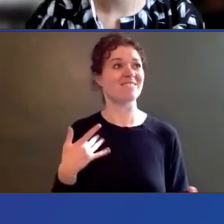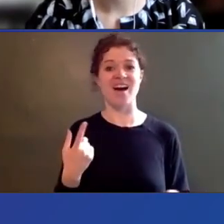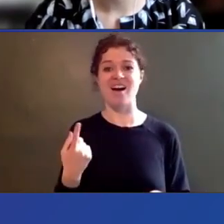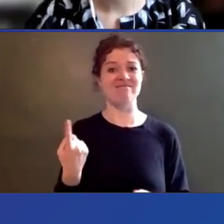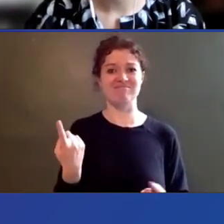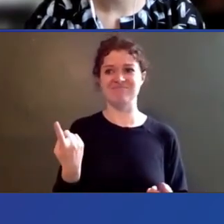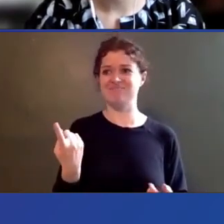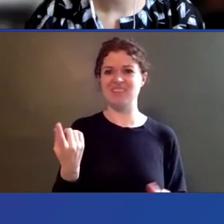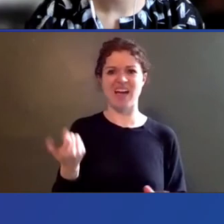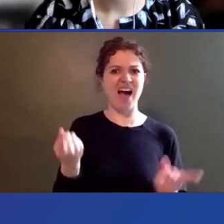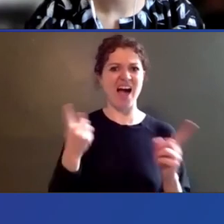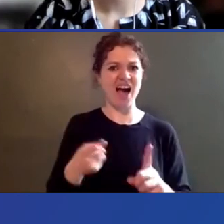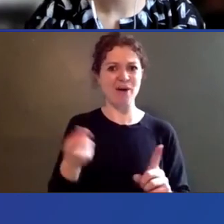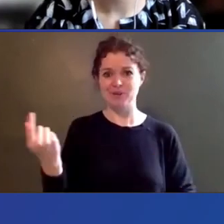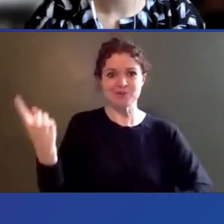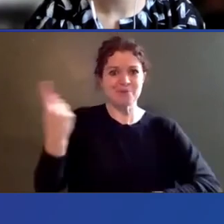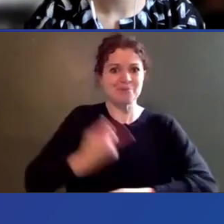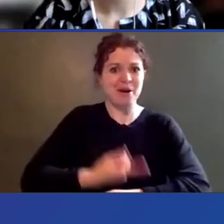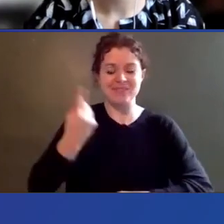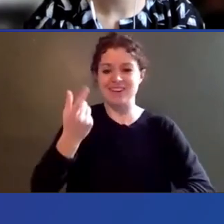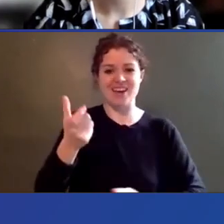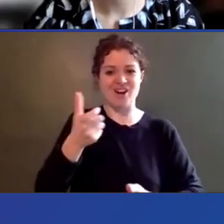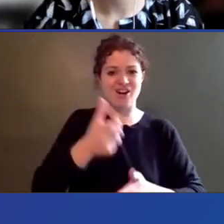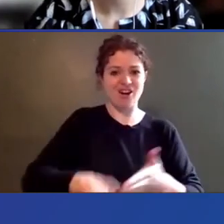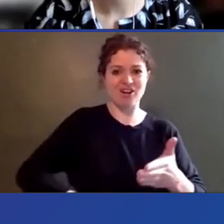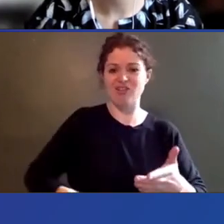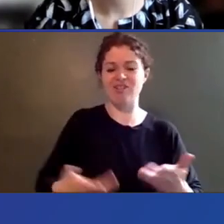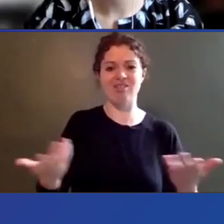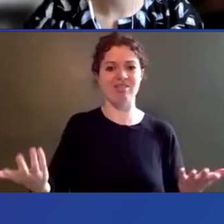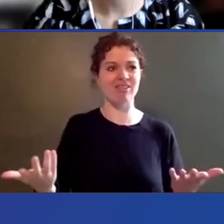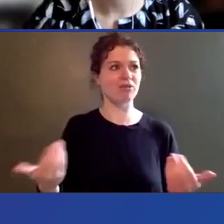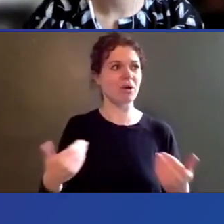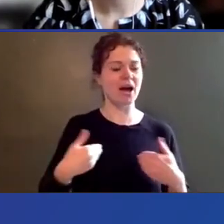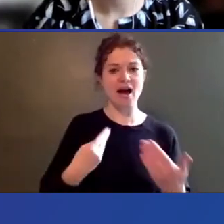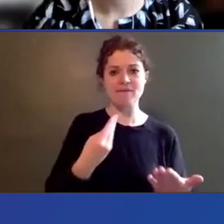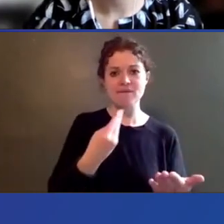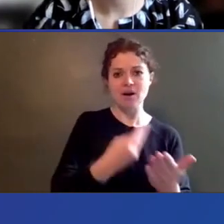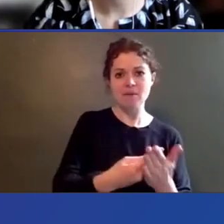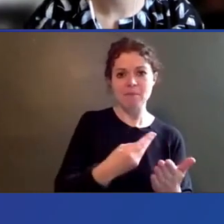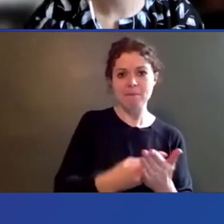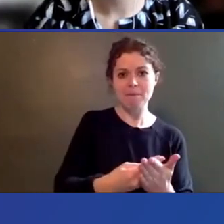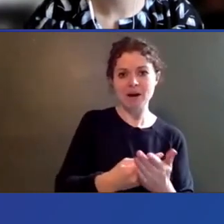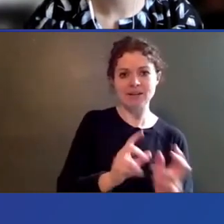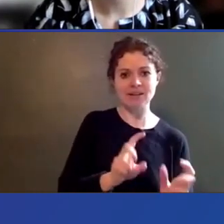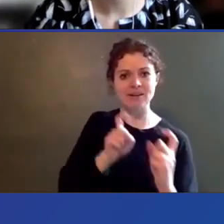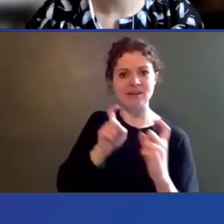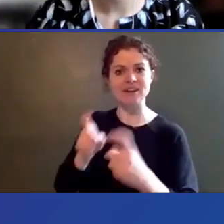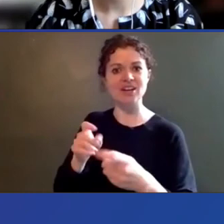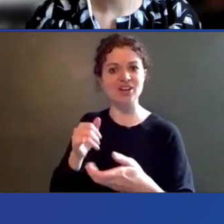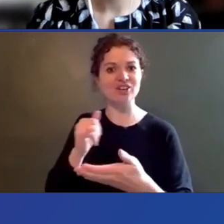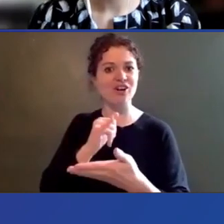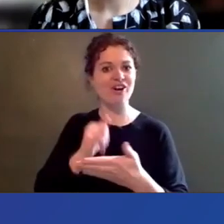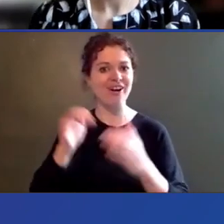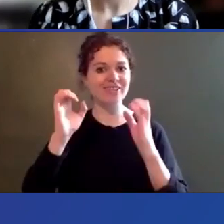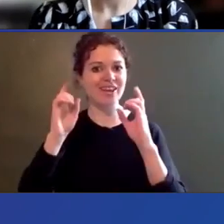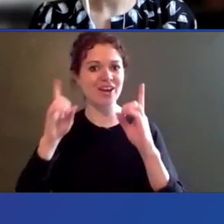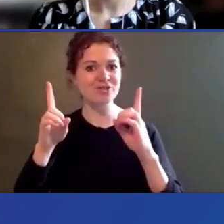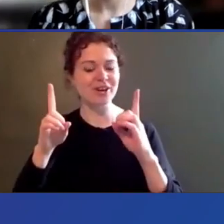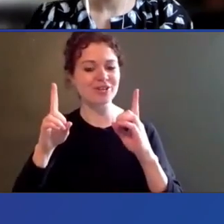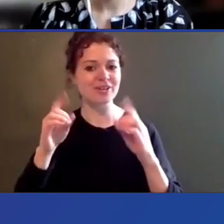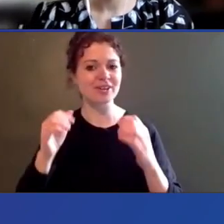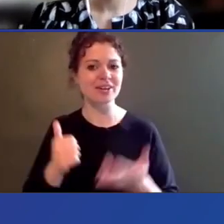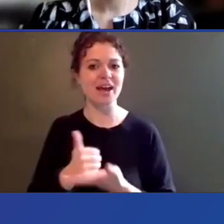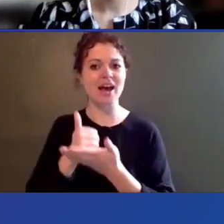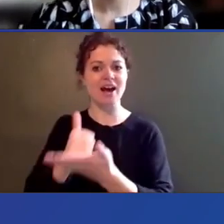that American Rescue Plan Act money was being dedicated in part to arts education as a way of supporting academic